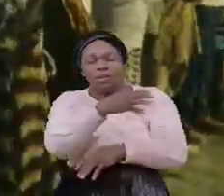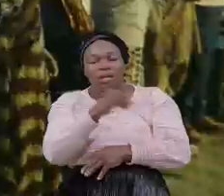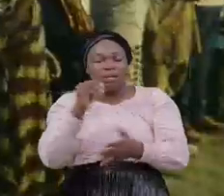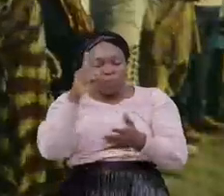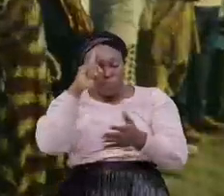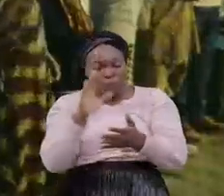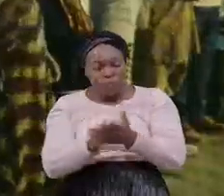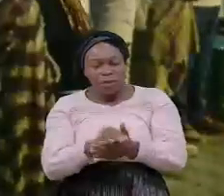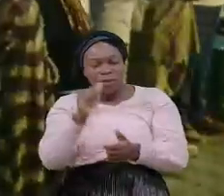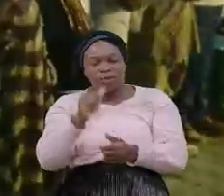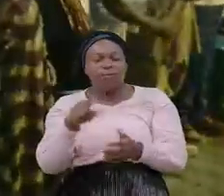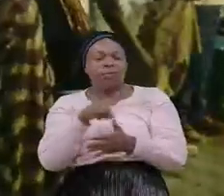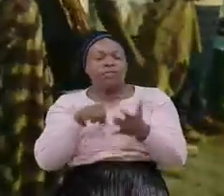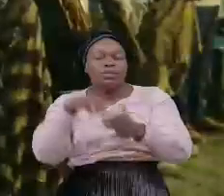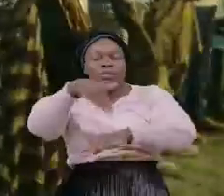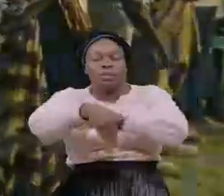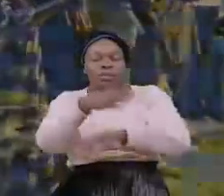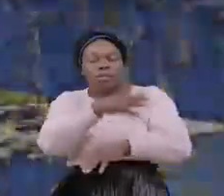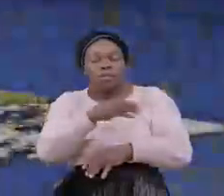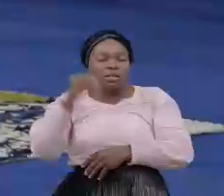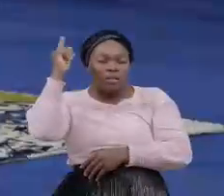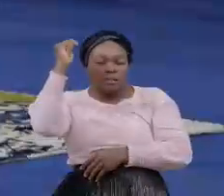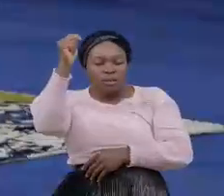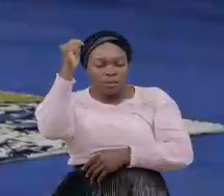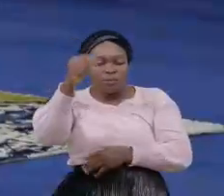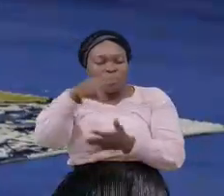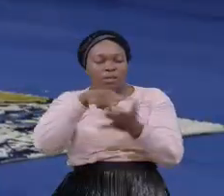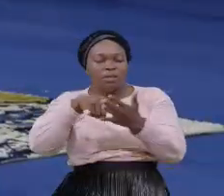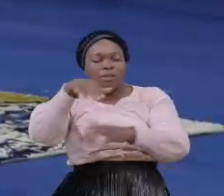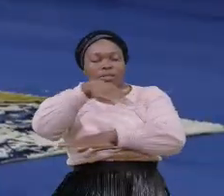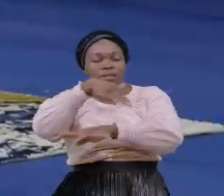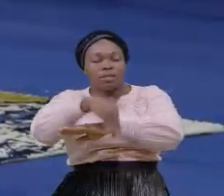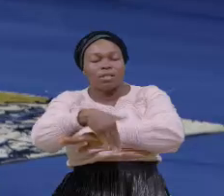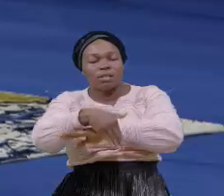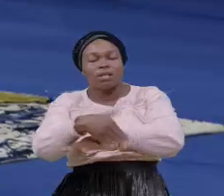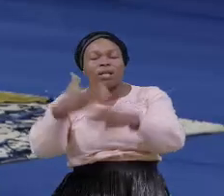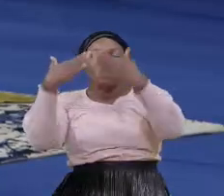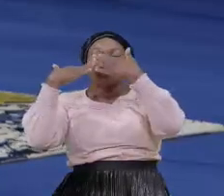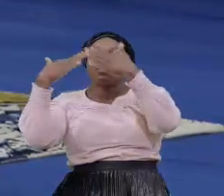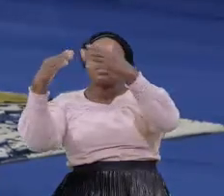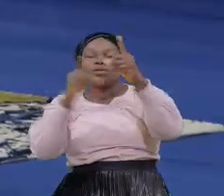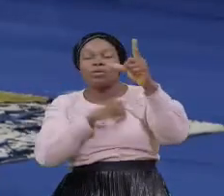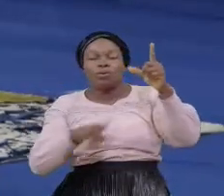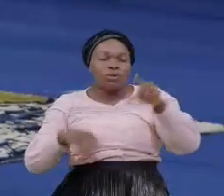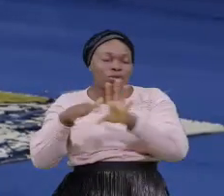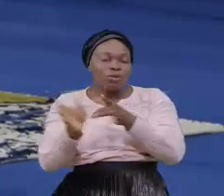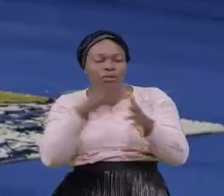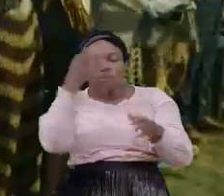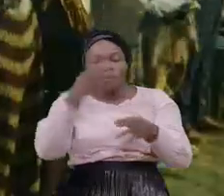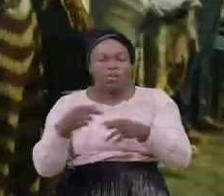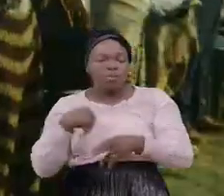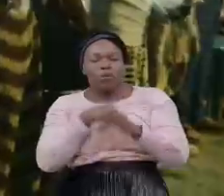You testify tonight. Thank you, Lord. In Jesus' name, we